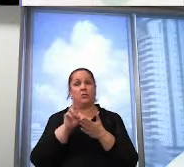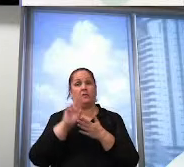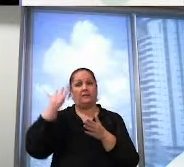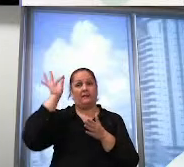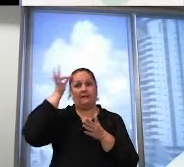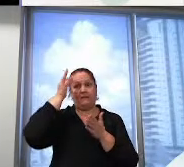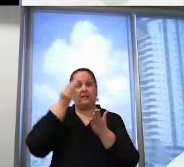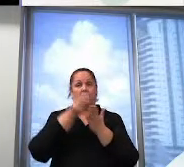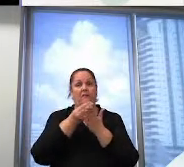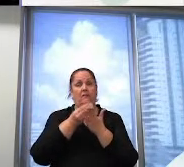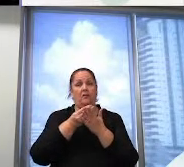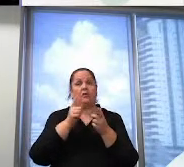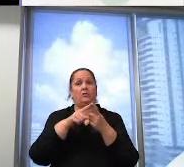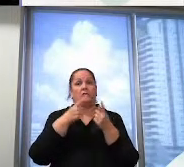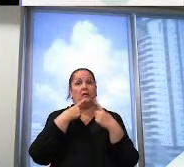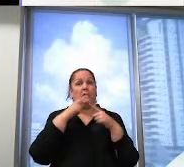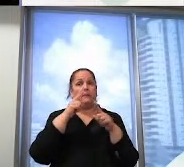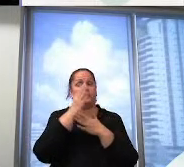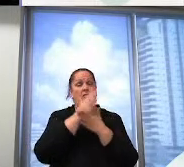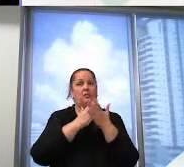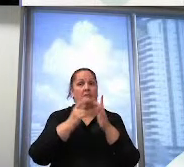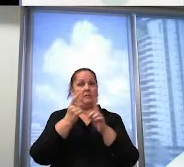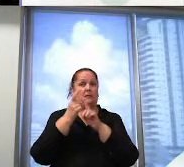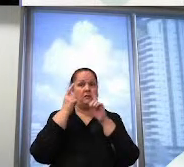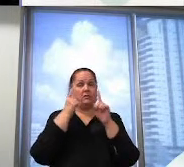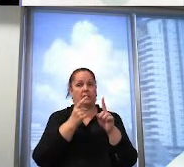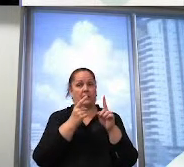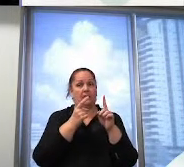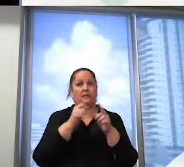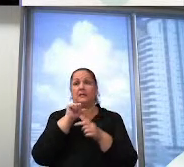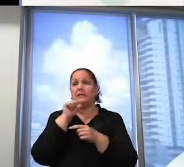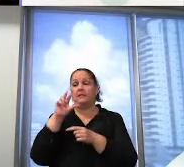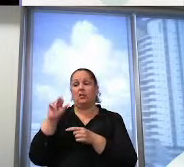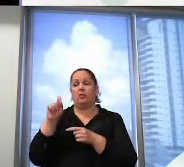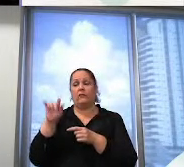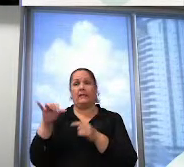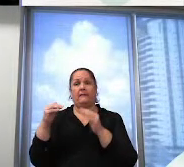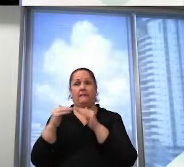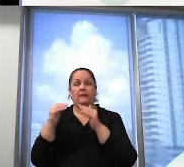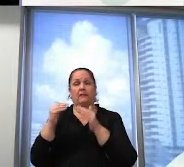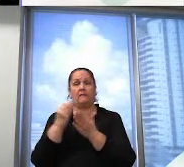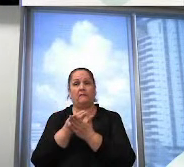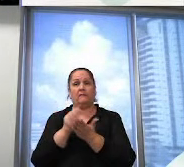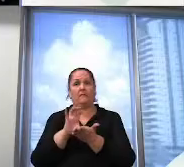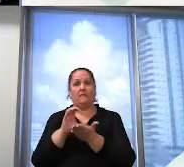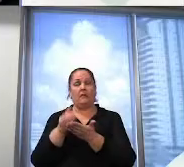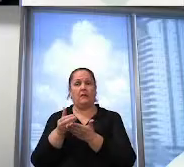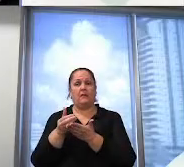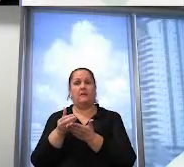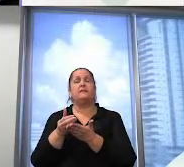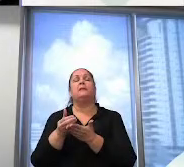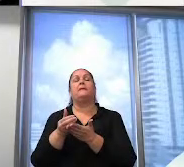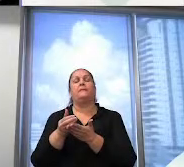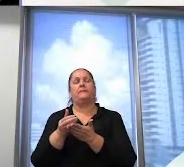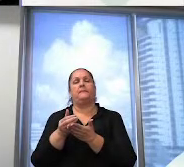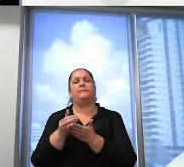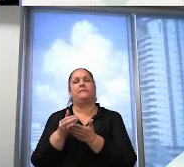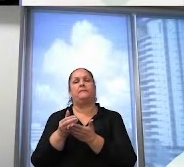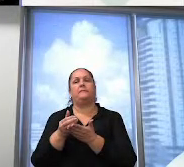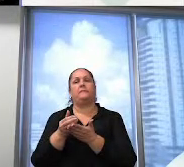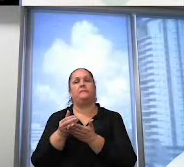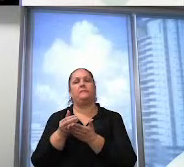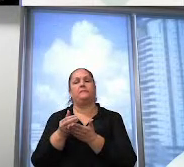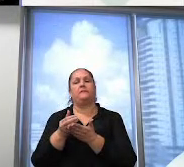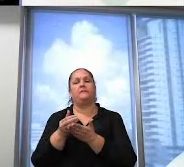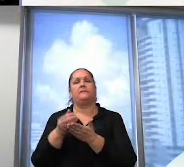using the federal funds to accomplish certain objectives as opposed to ratepayer funds, using the federal